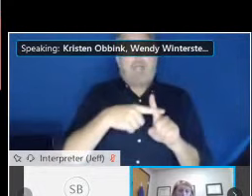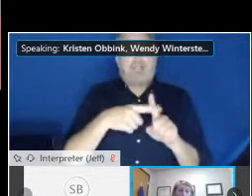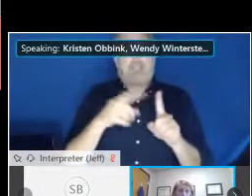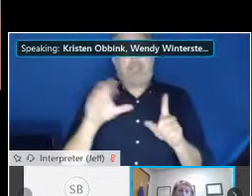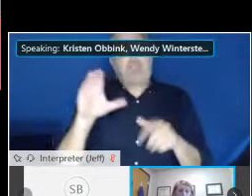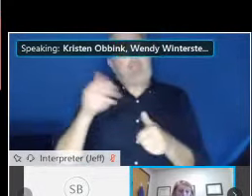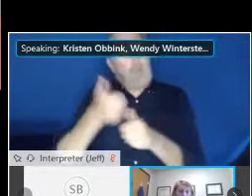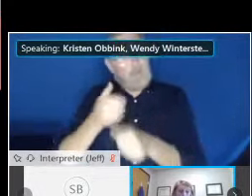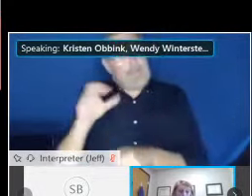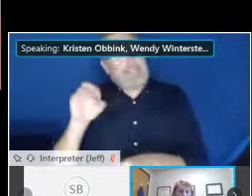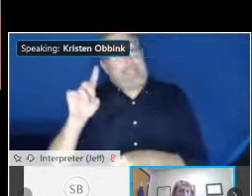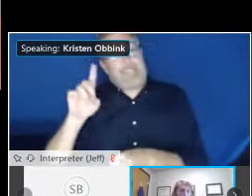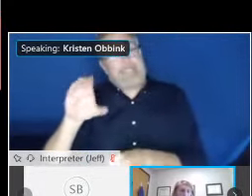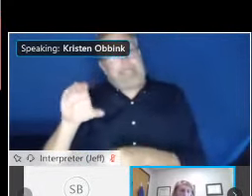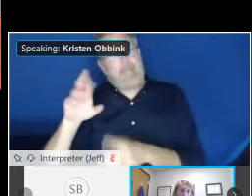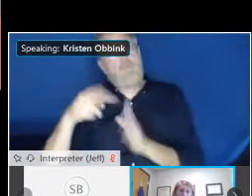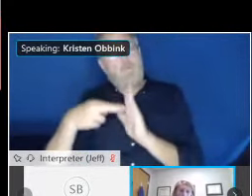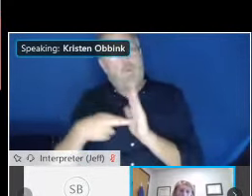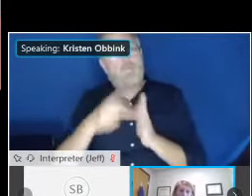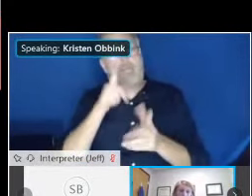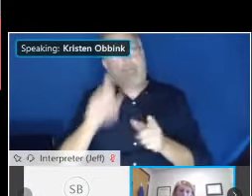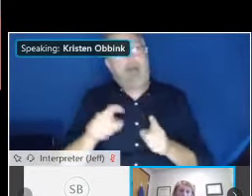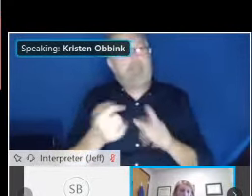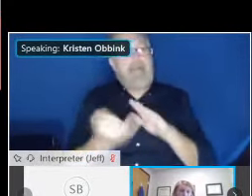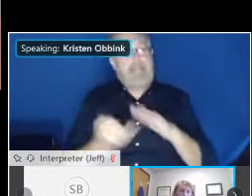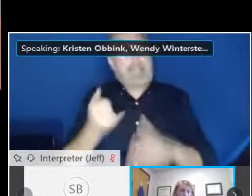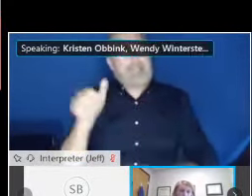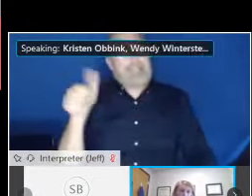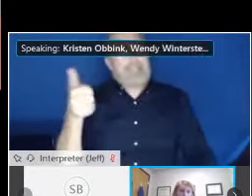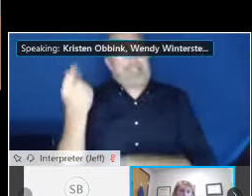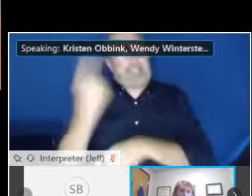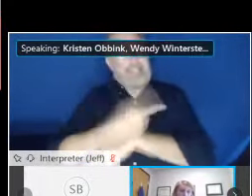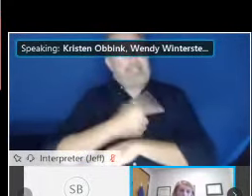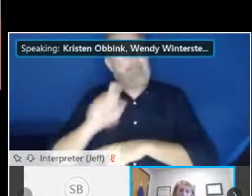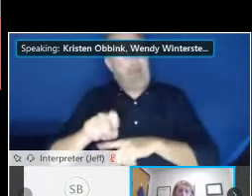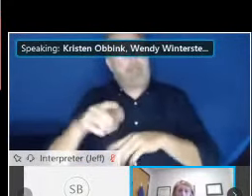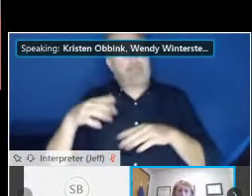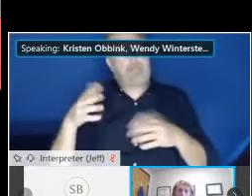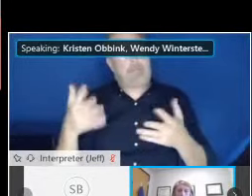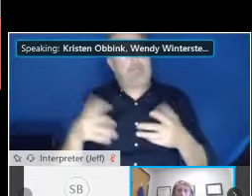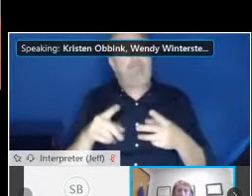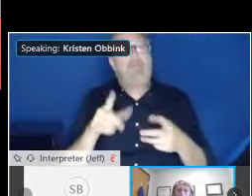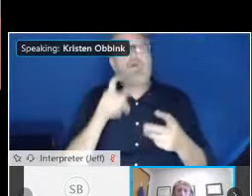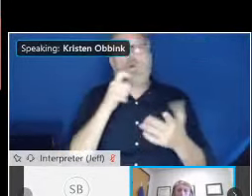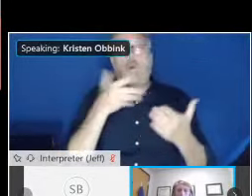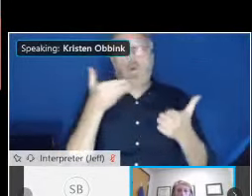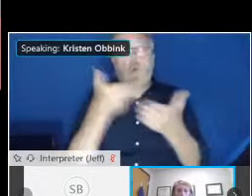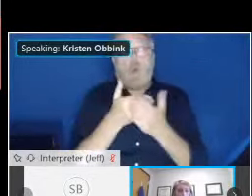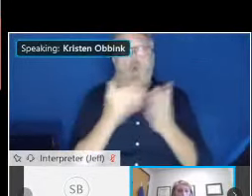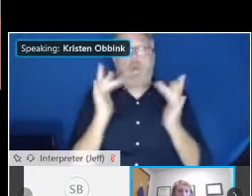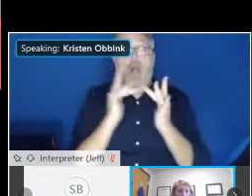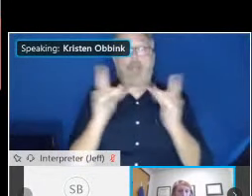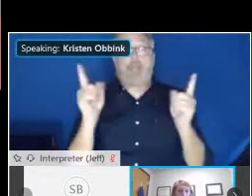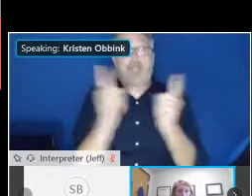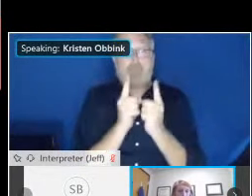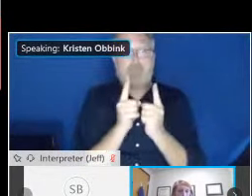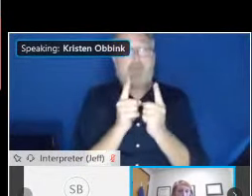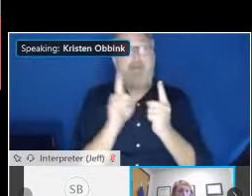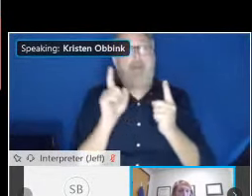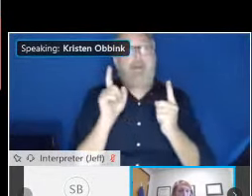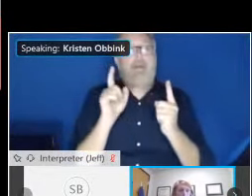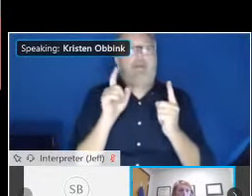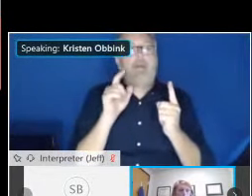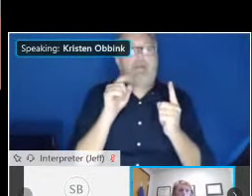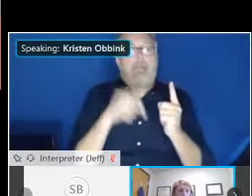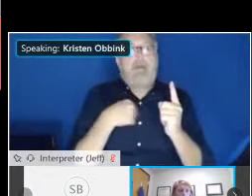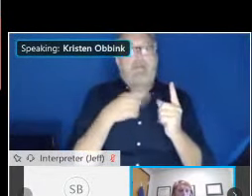CDC guidelines must isolate for 10 days. Patients who are identified as a close contact of a positive case must quarantine for